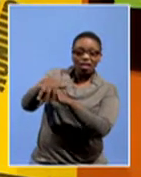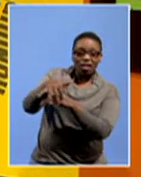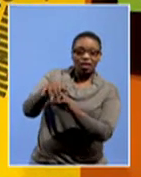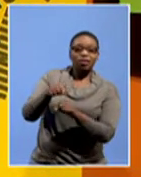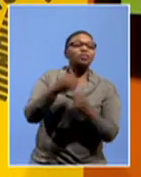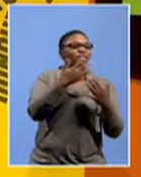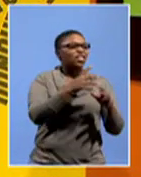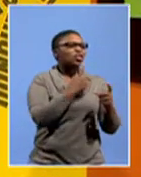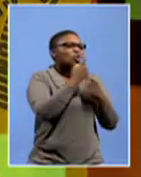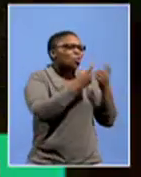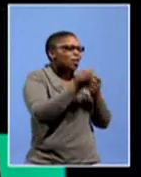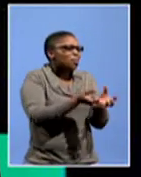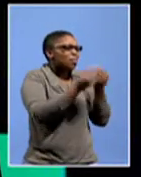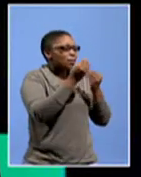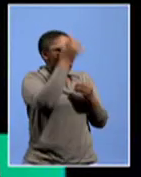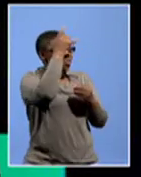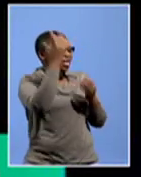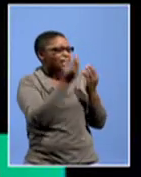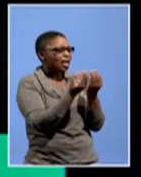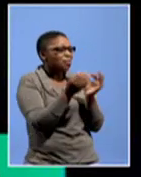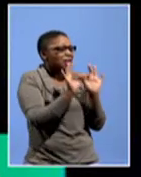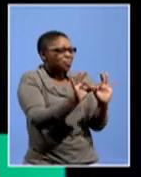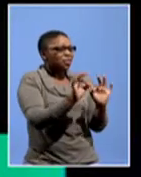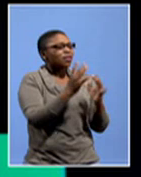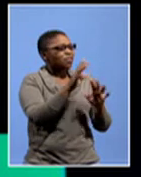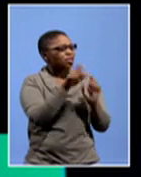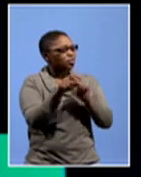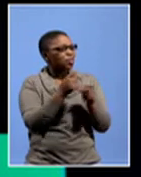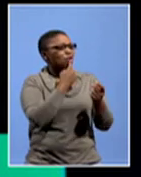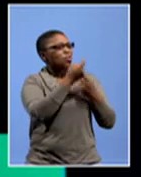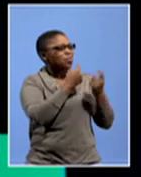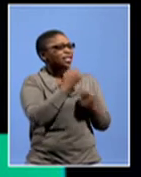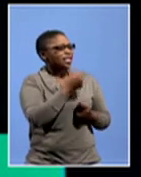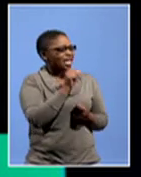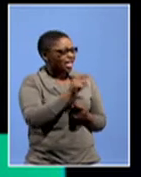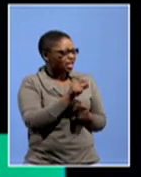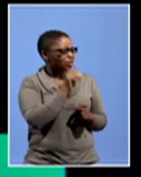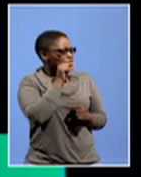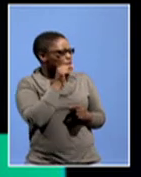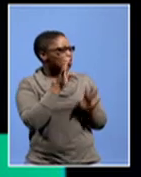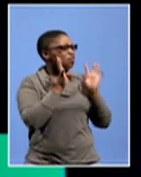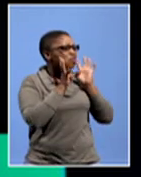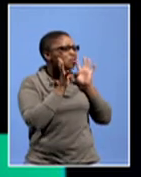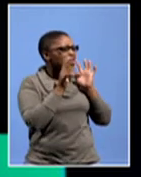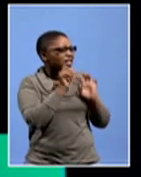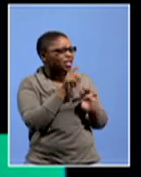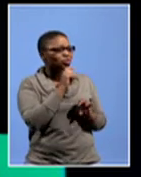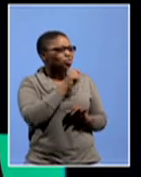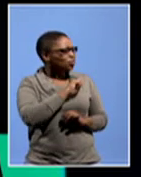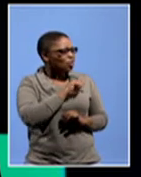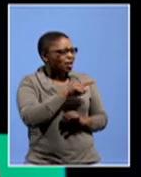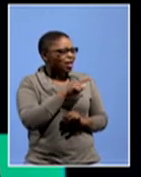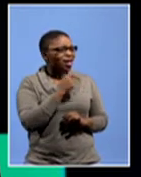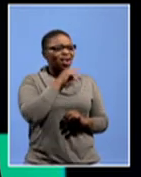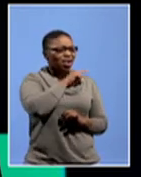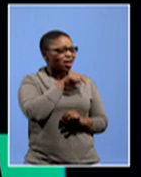of complaints. I forget what the number is now, but we've had a number of complaints of people saying, well, this particular tweet or Facebook post is clearly putting out